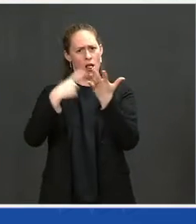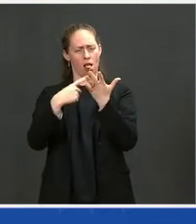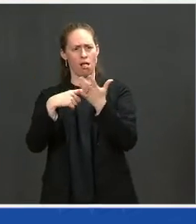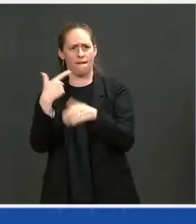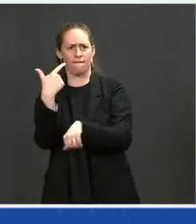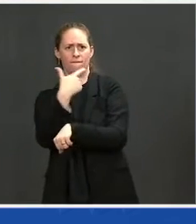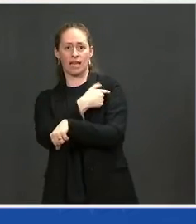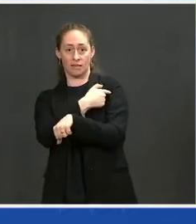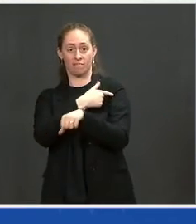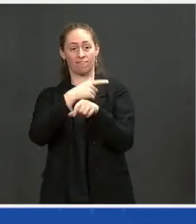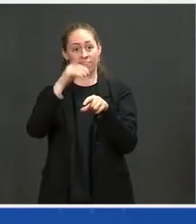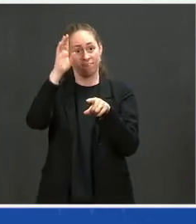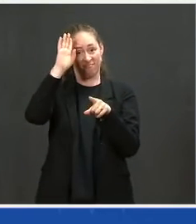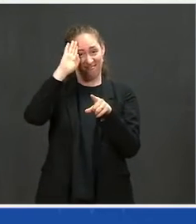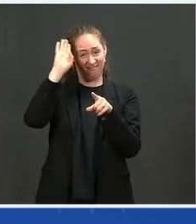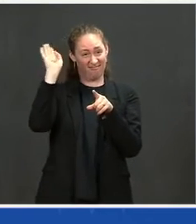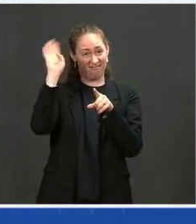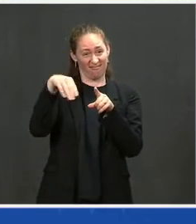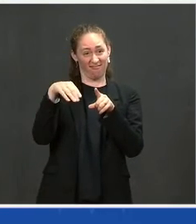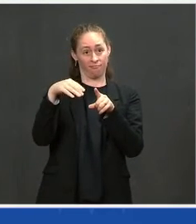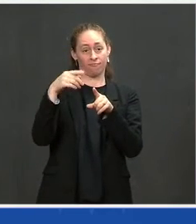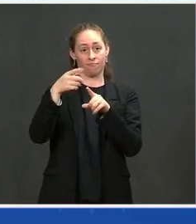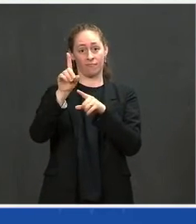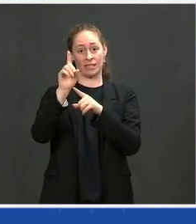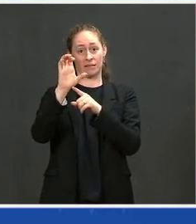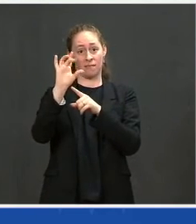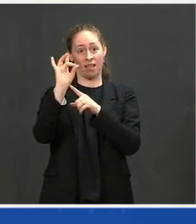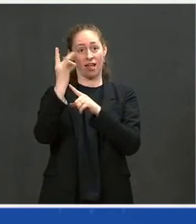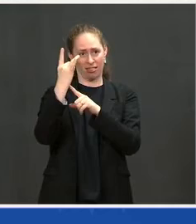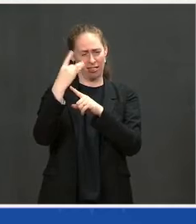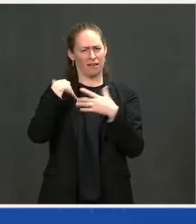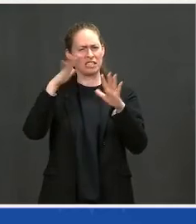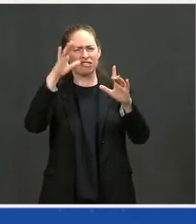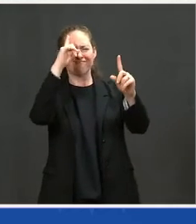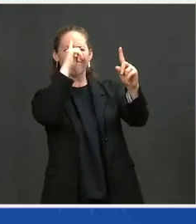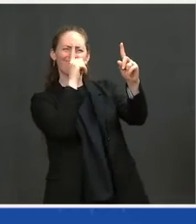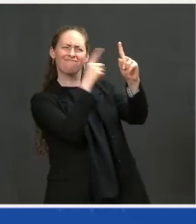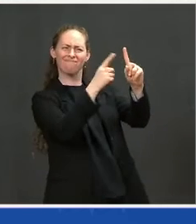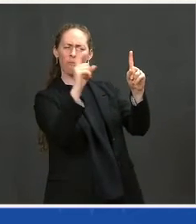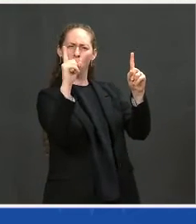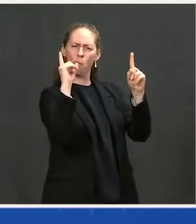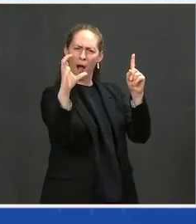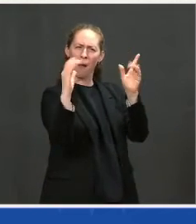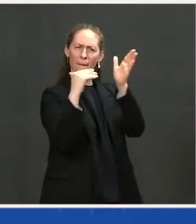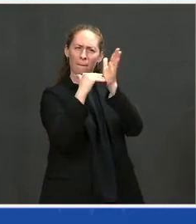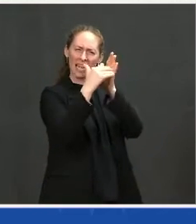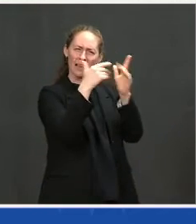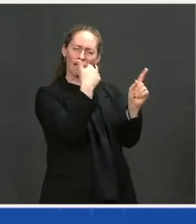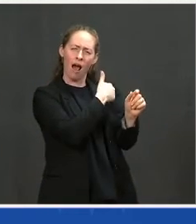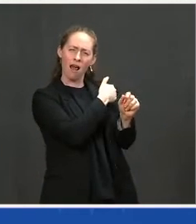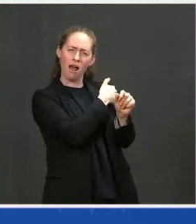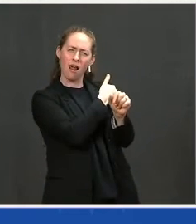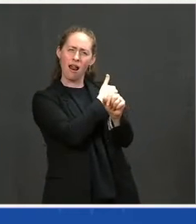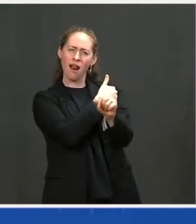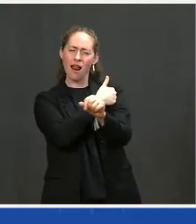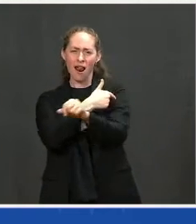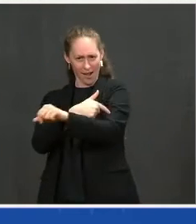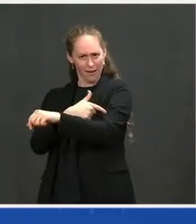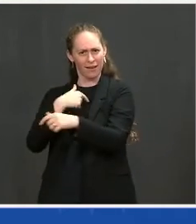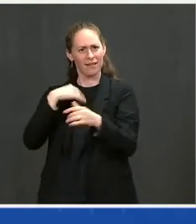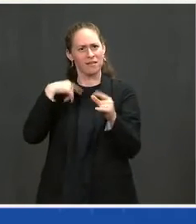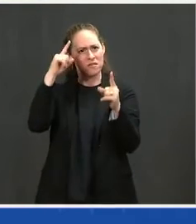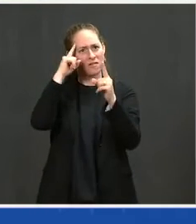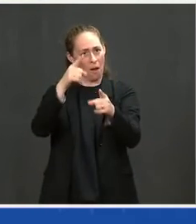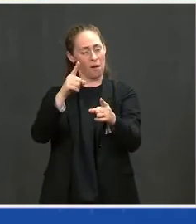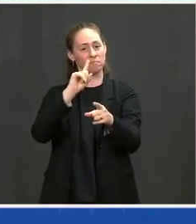I hope to get 100 million shots in people's arms in my first 100 days. We